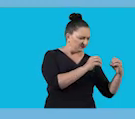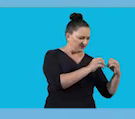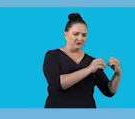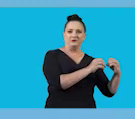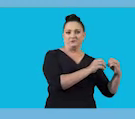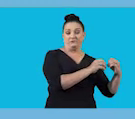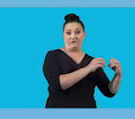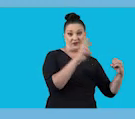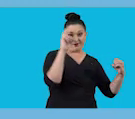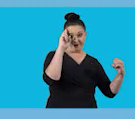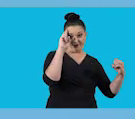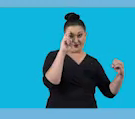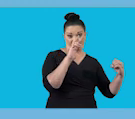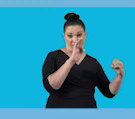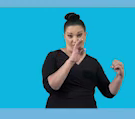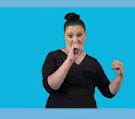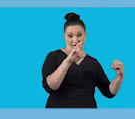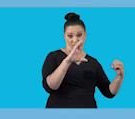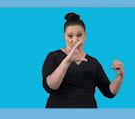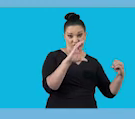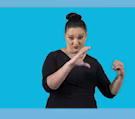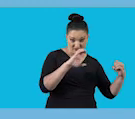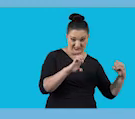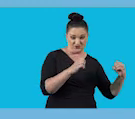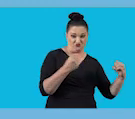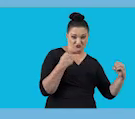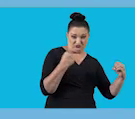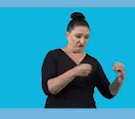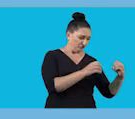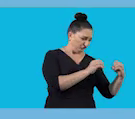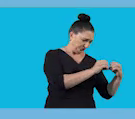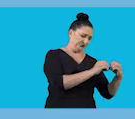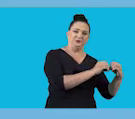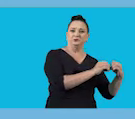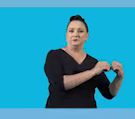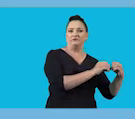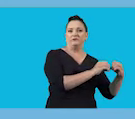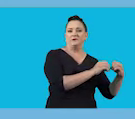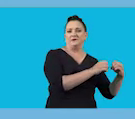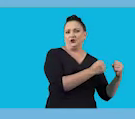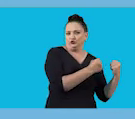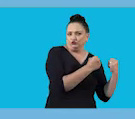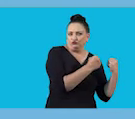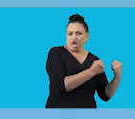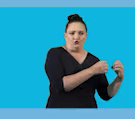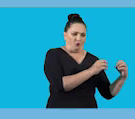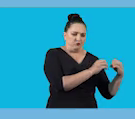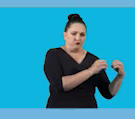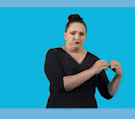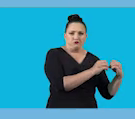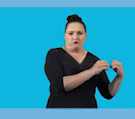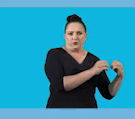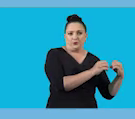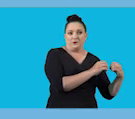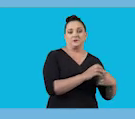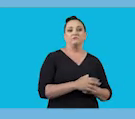that attractive force, as remember, we said in a solid, it is very strong. So they're tightly held by that strong attractive